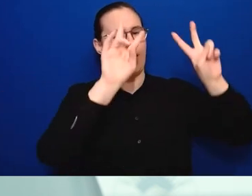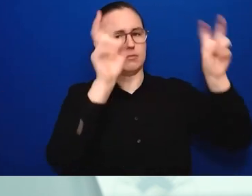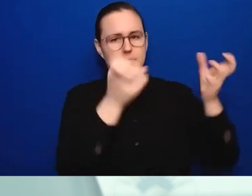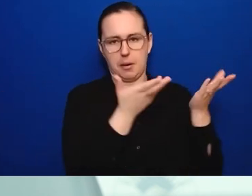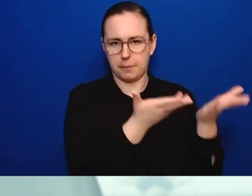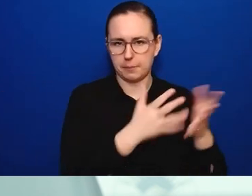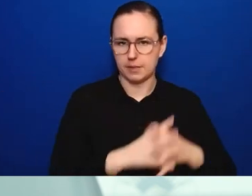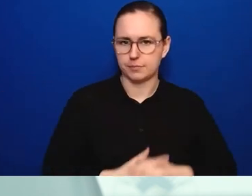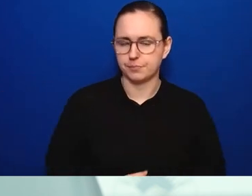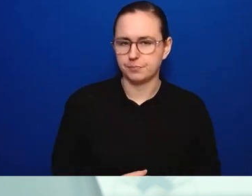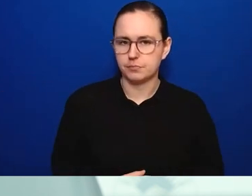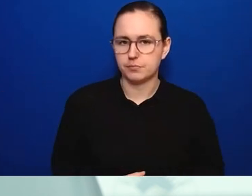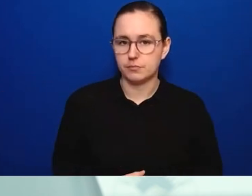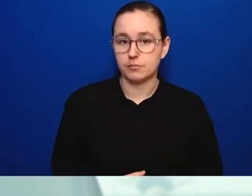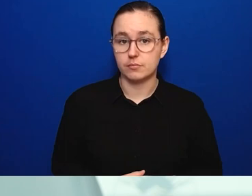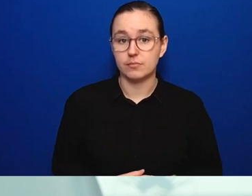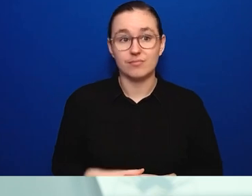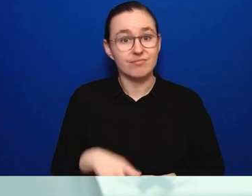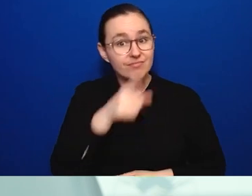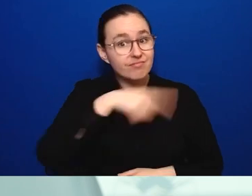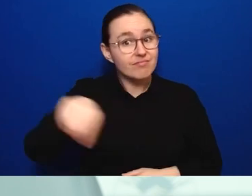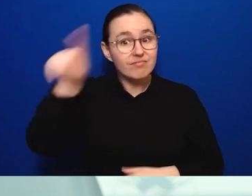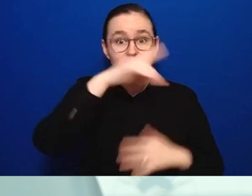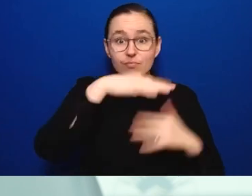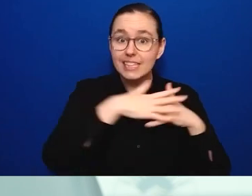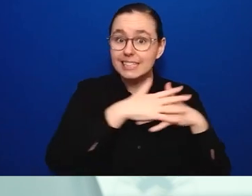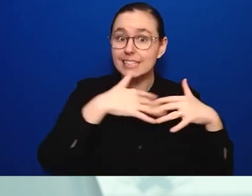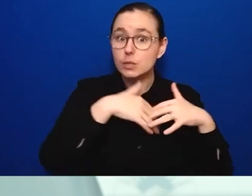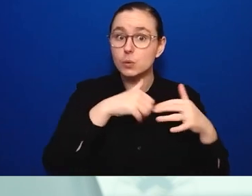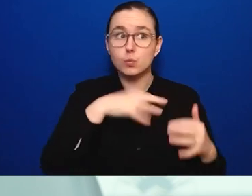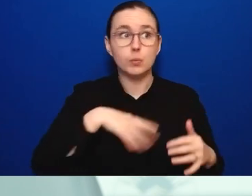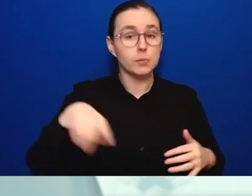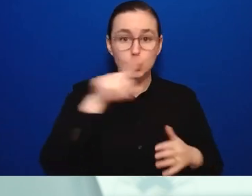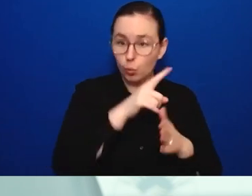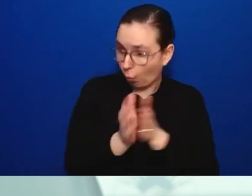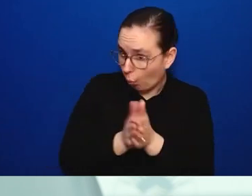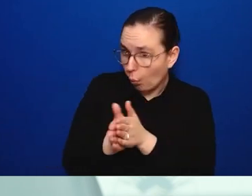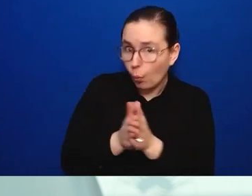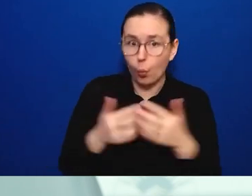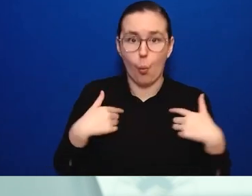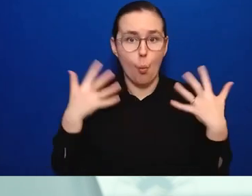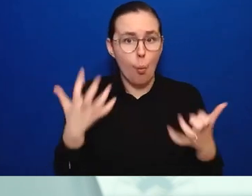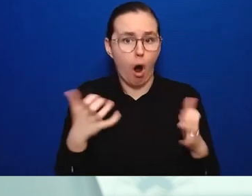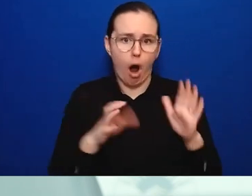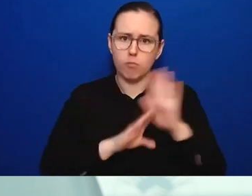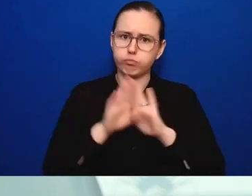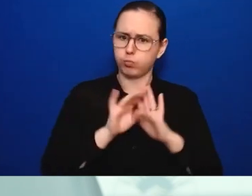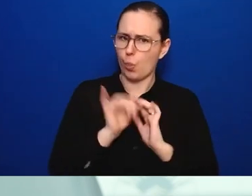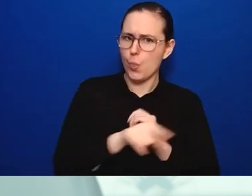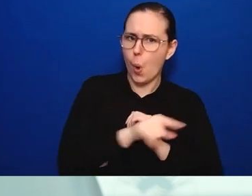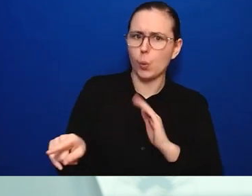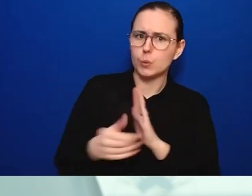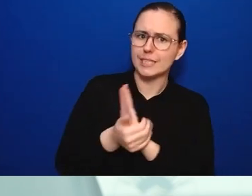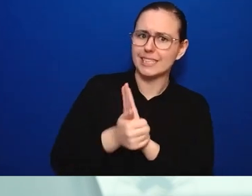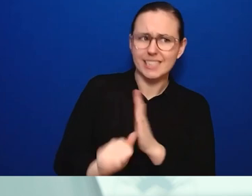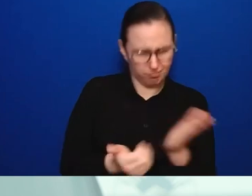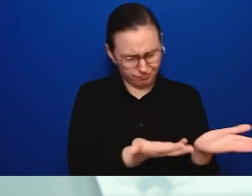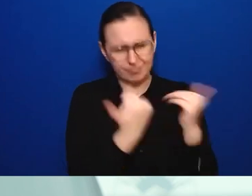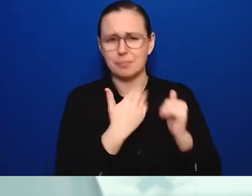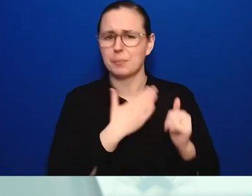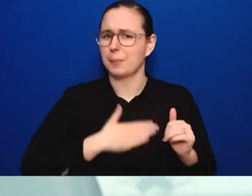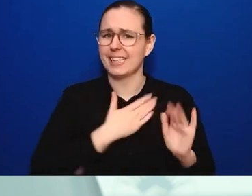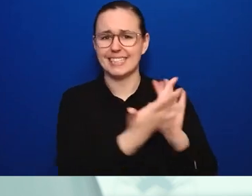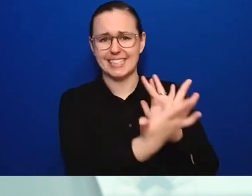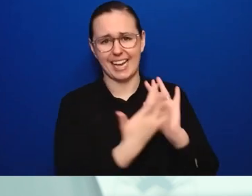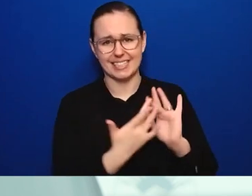developing their culturally safe support skills should give us a call. I deeply thank the province for supporting Indigenous women to